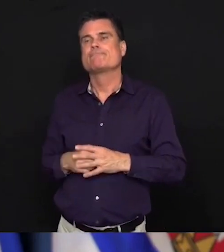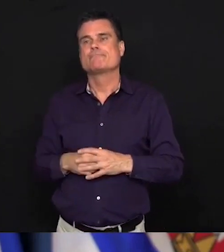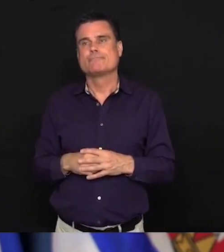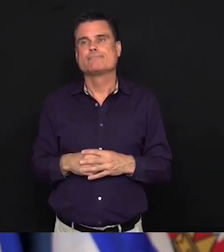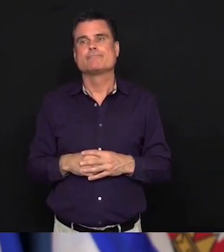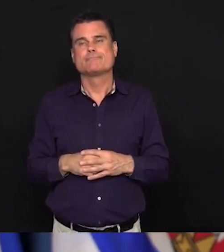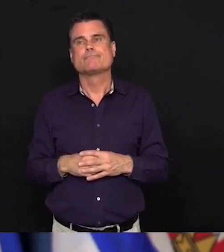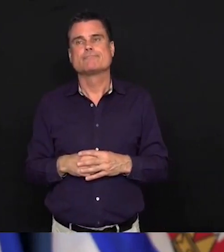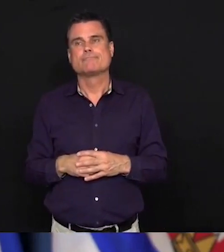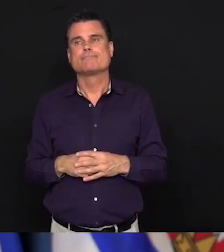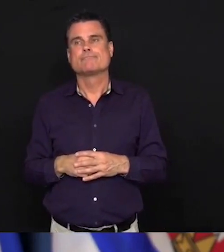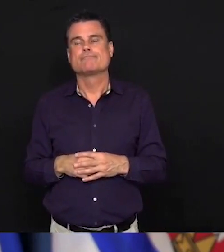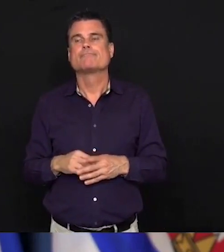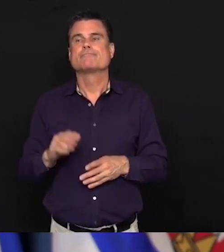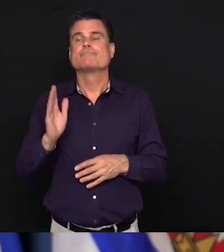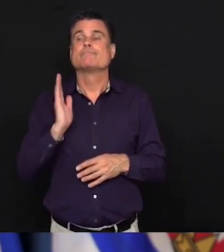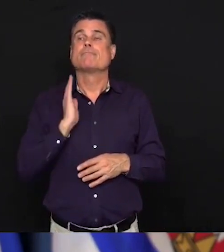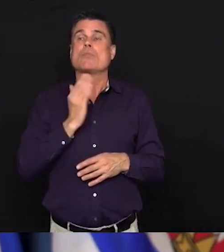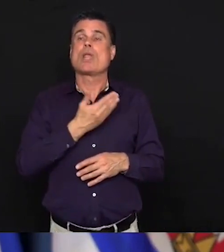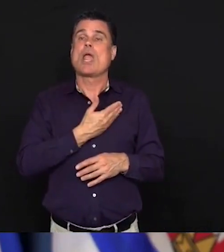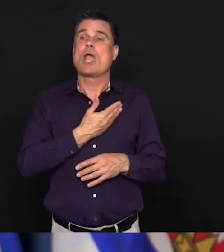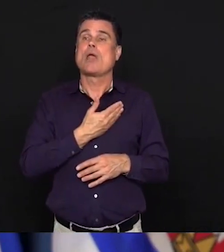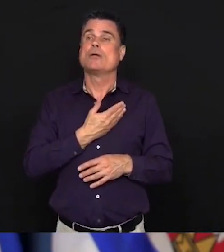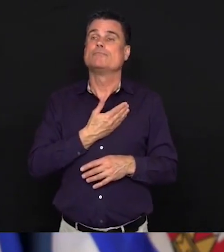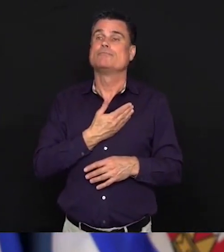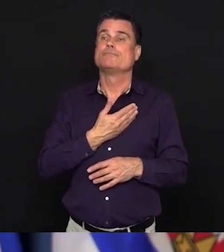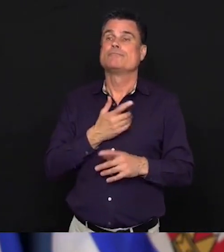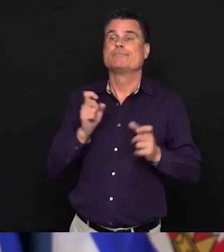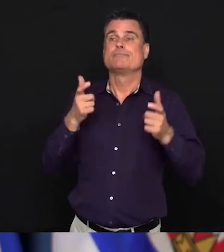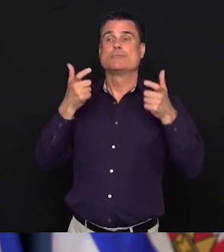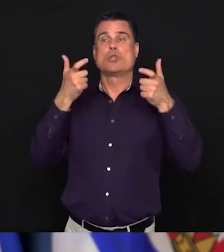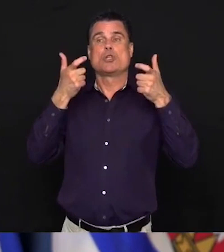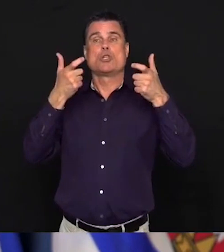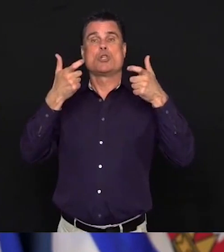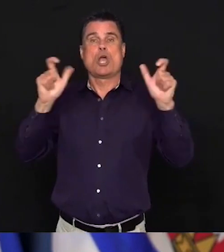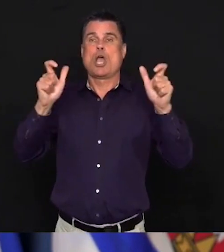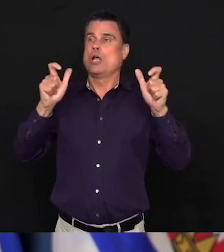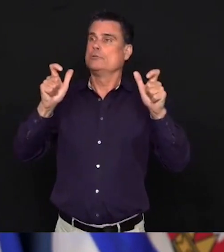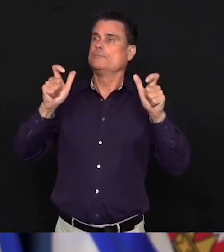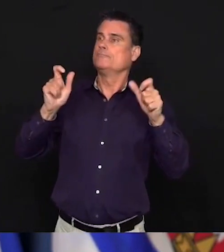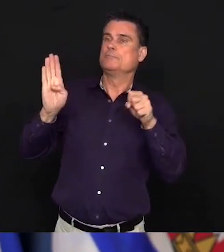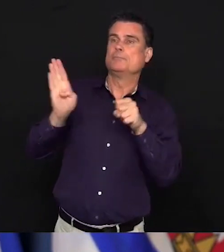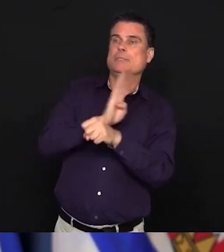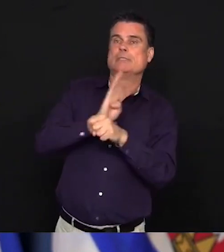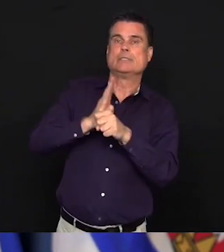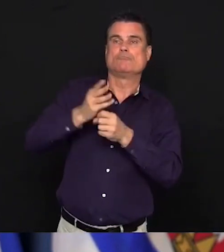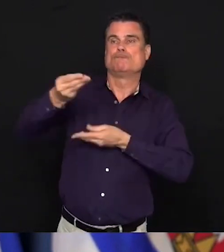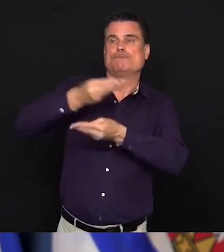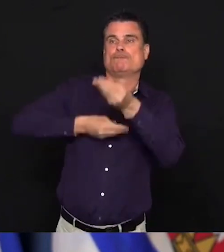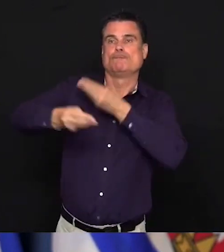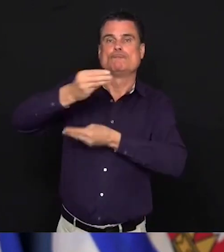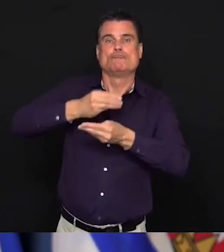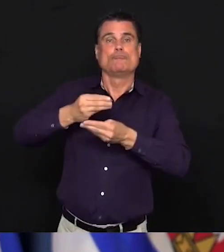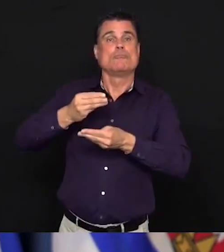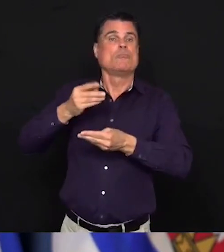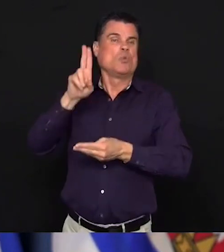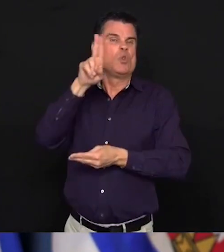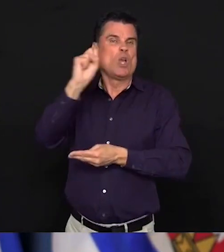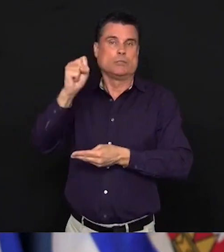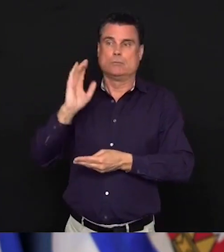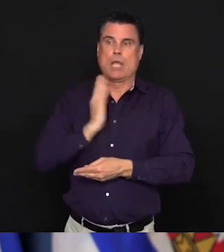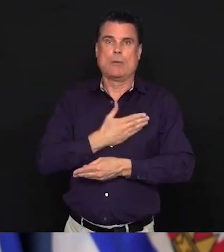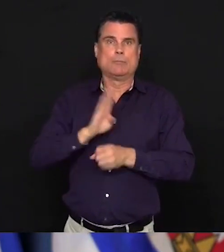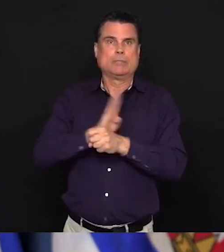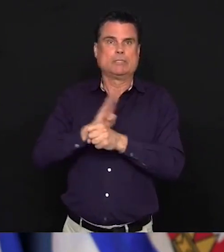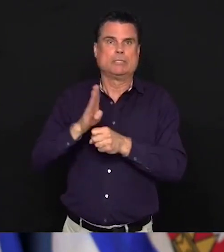lumber. We had seen that over the past 2 years, the end of the beetle wood that was keeping many mills going and changing